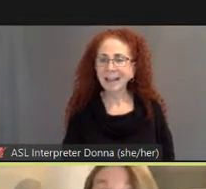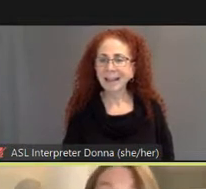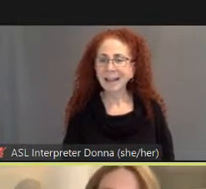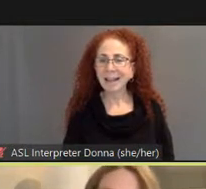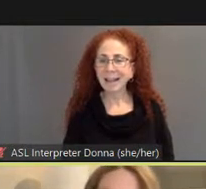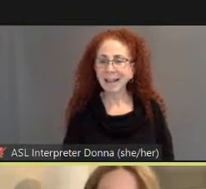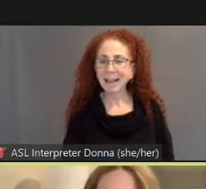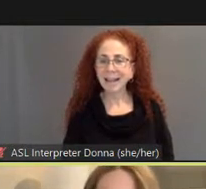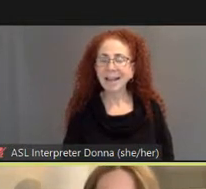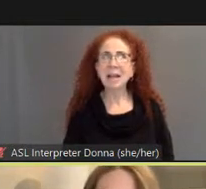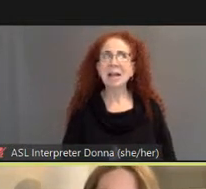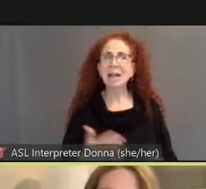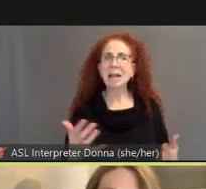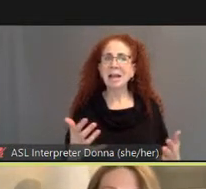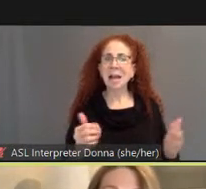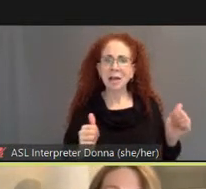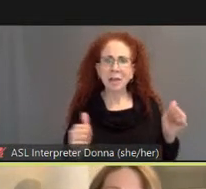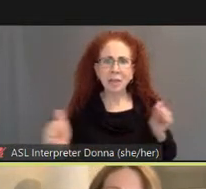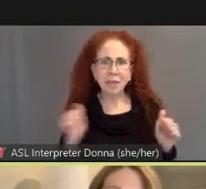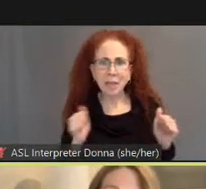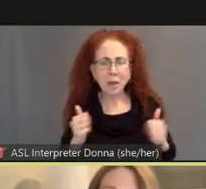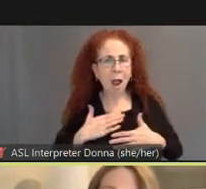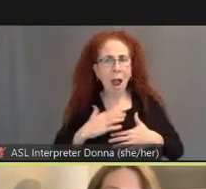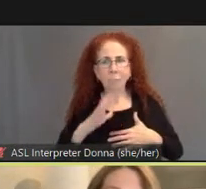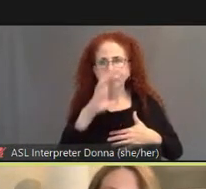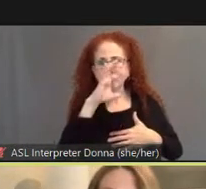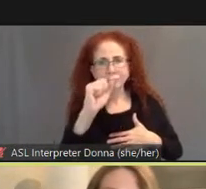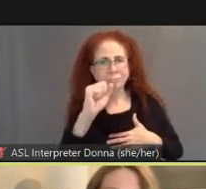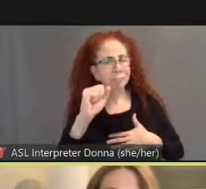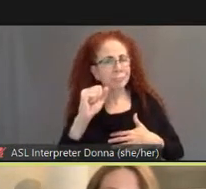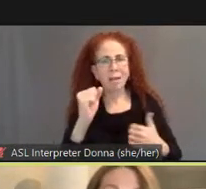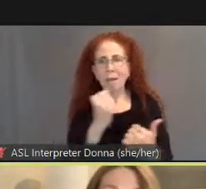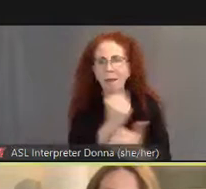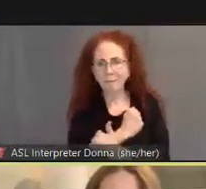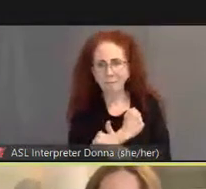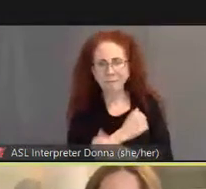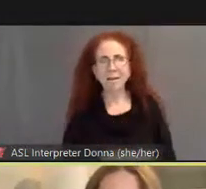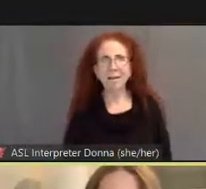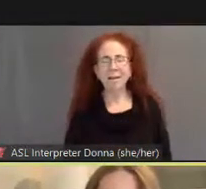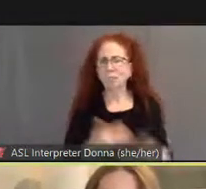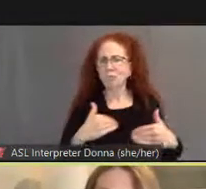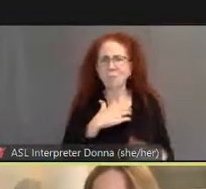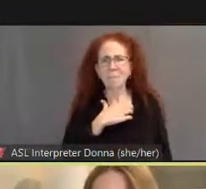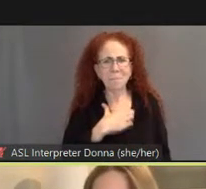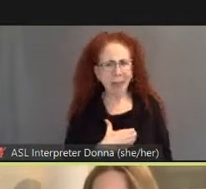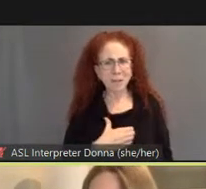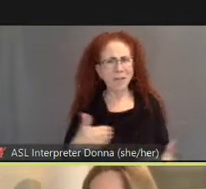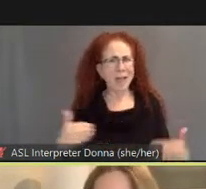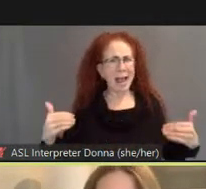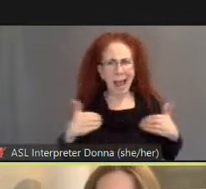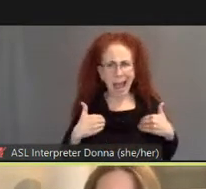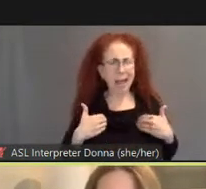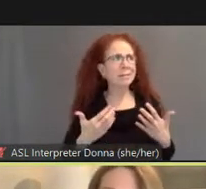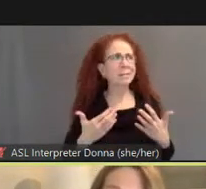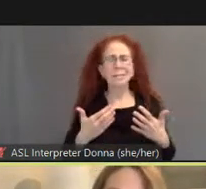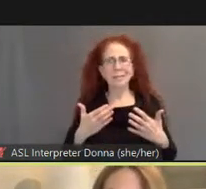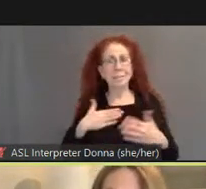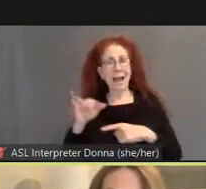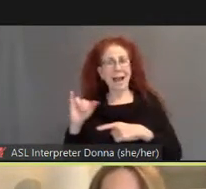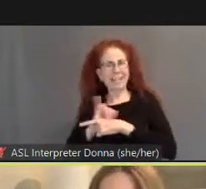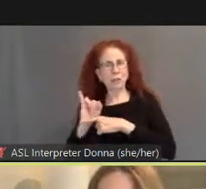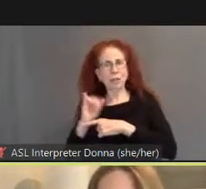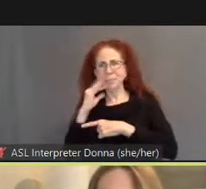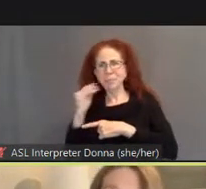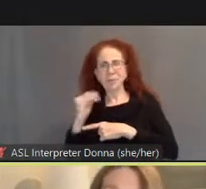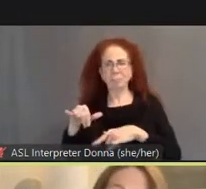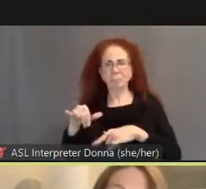with a love for theater arts. And I was so passionate about the work that I was doing interning at Outreach, so I